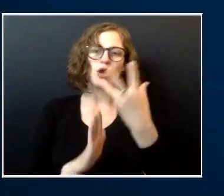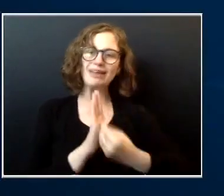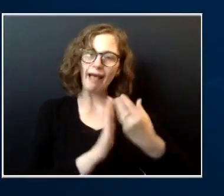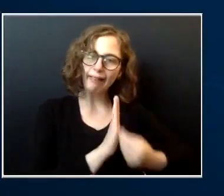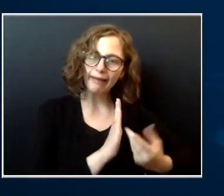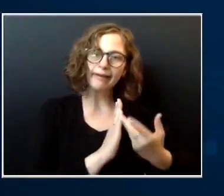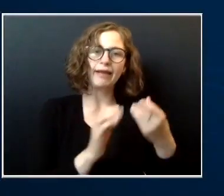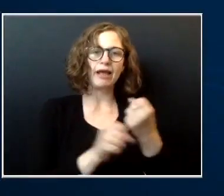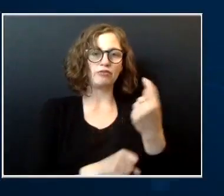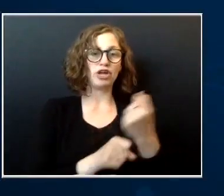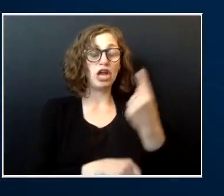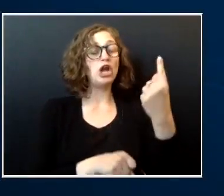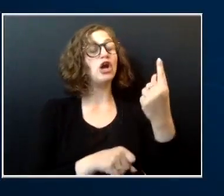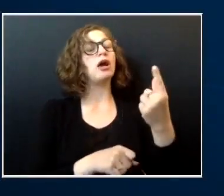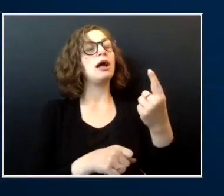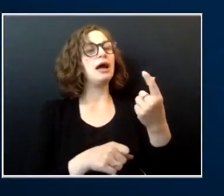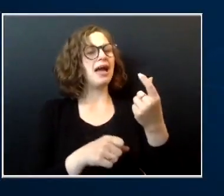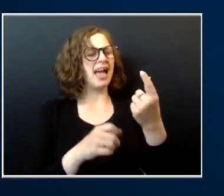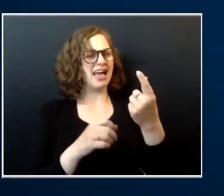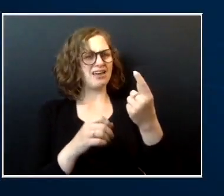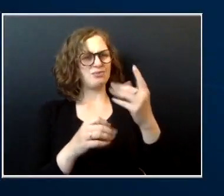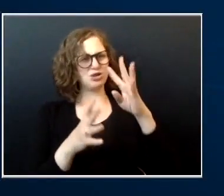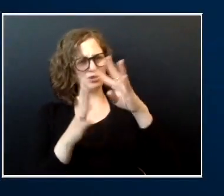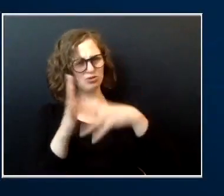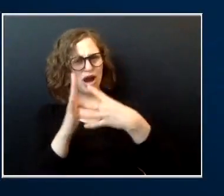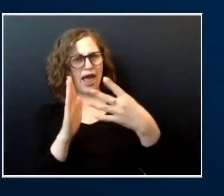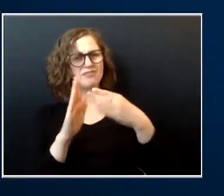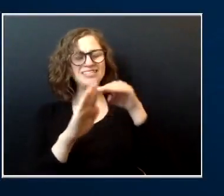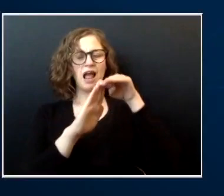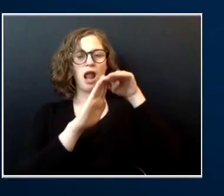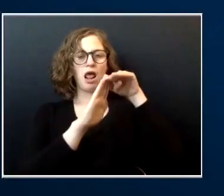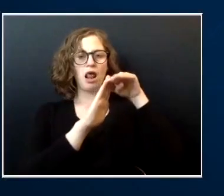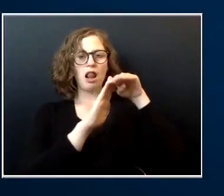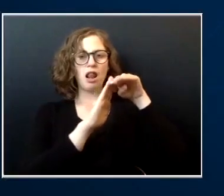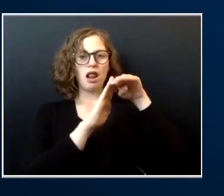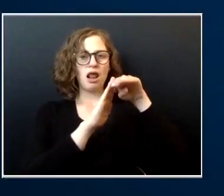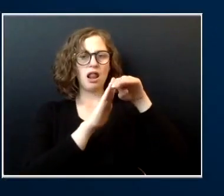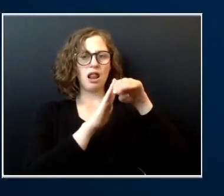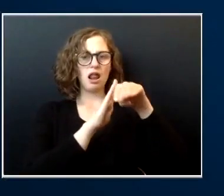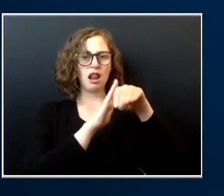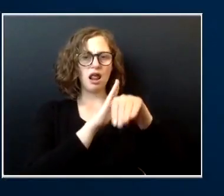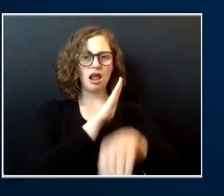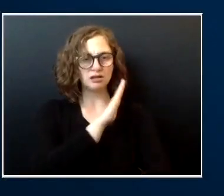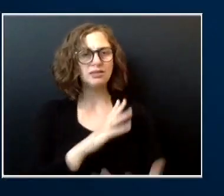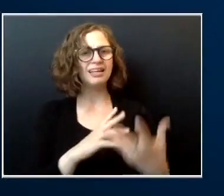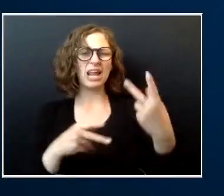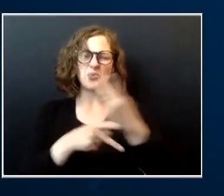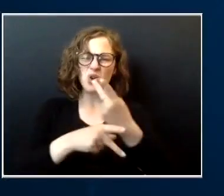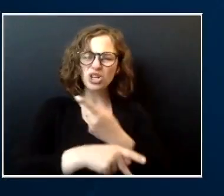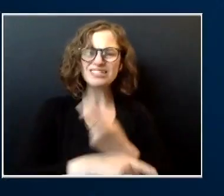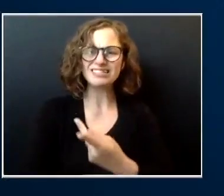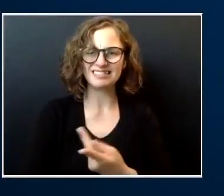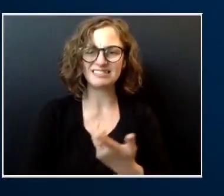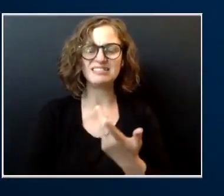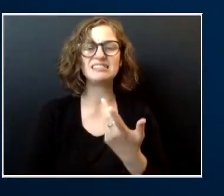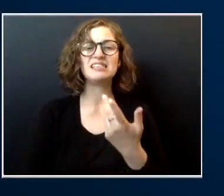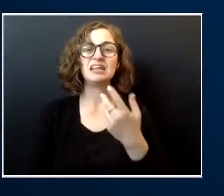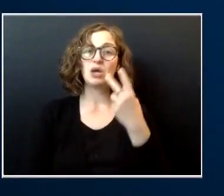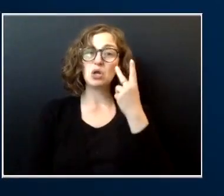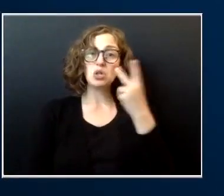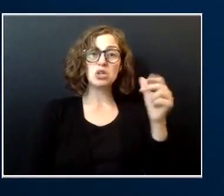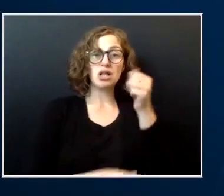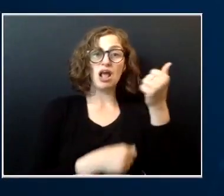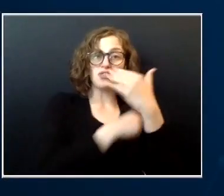on a graph, you're like, how are we getting worse? And if you look at us on a list of other countries or worldwide, we